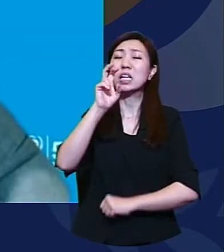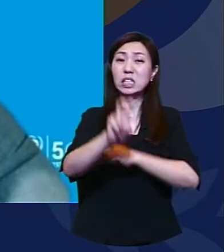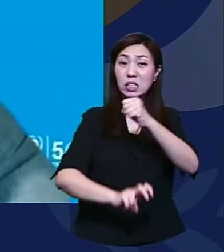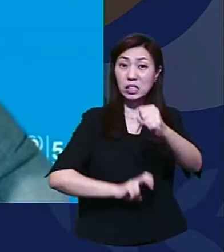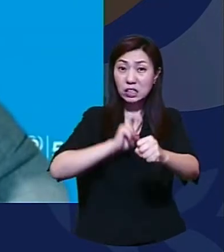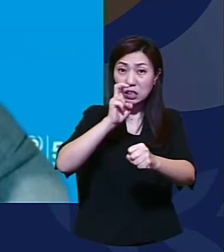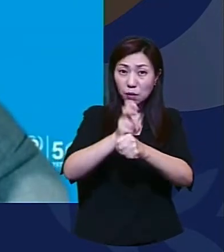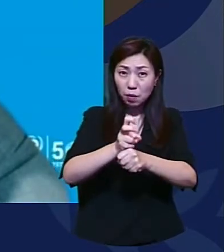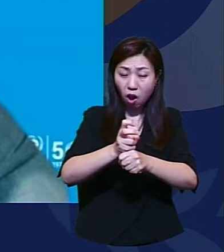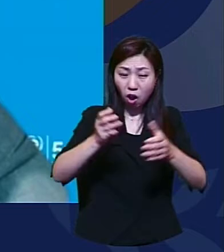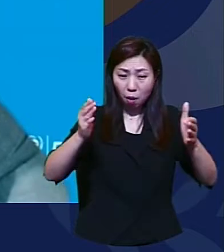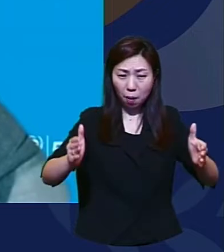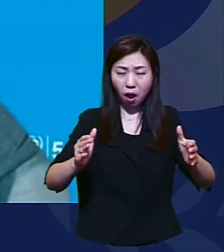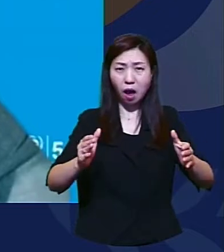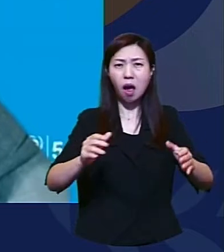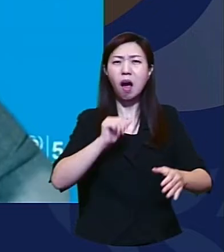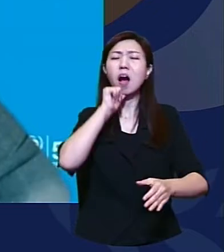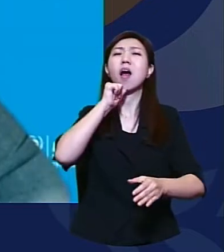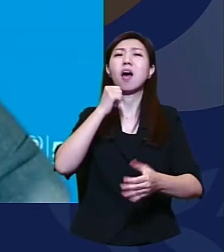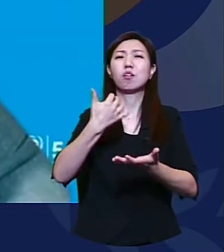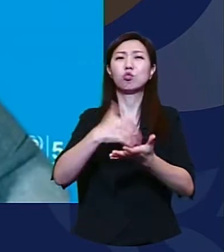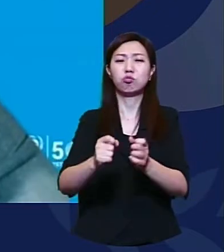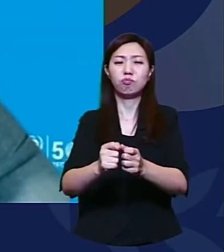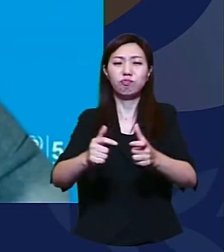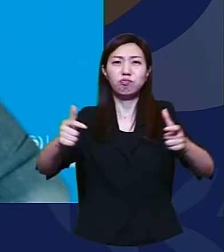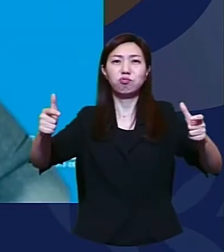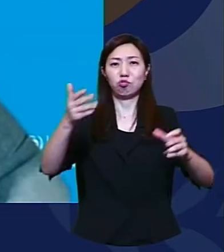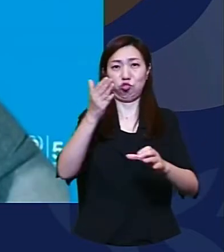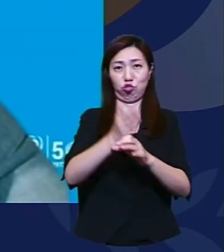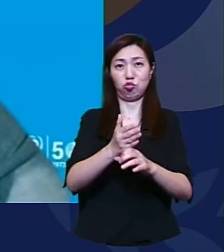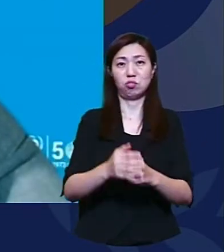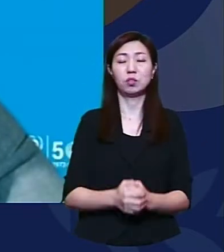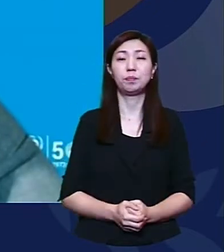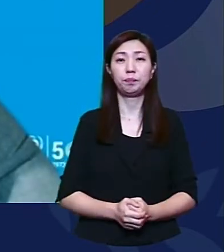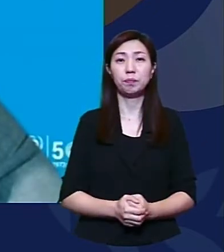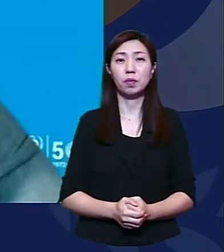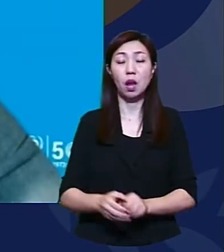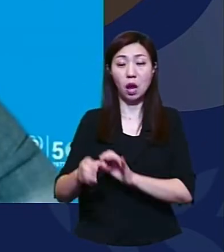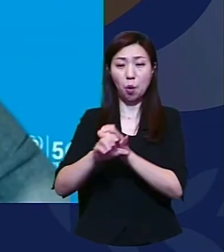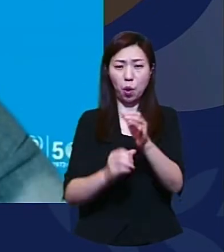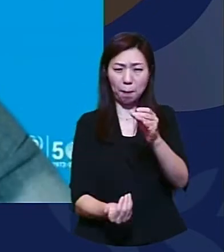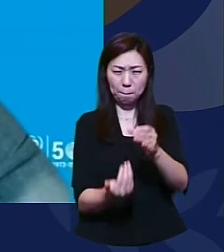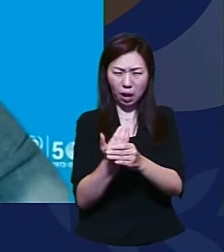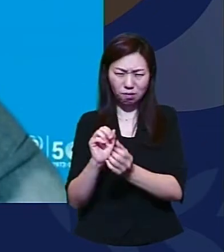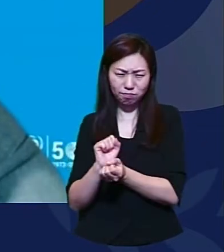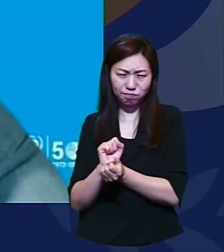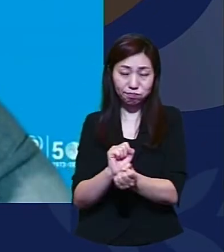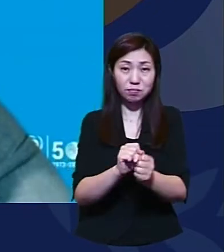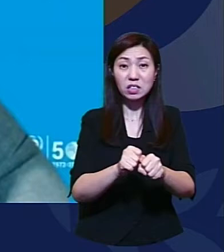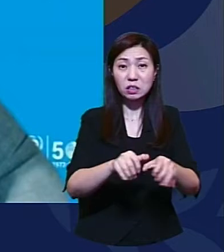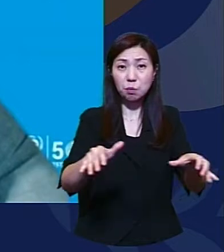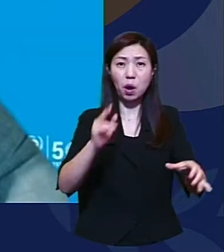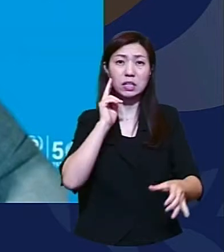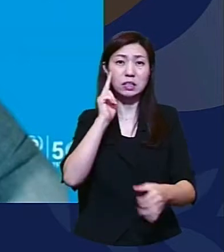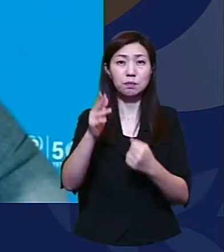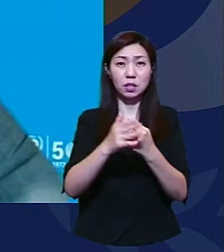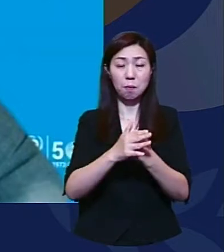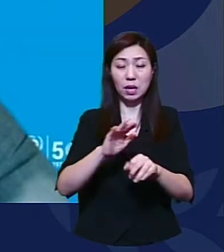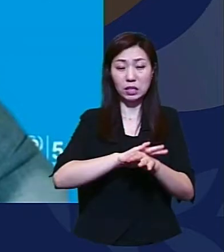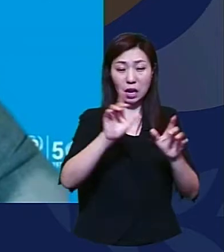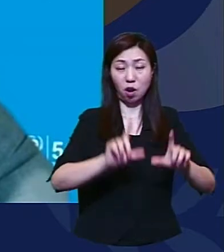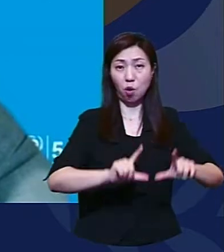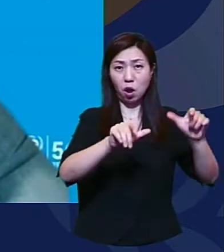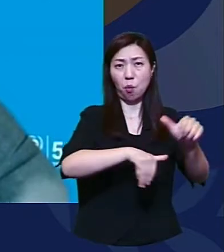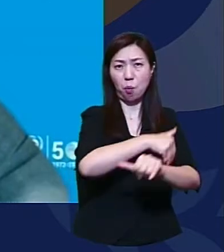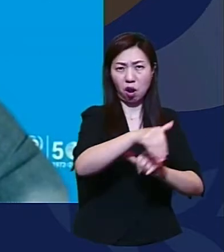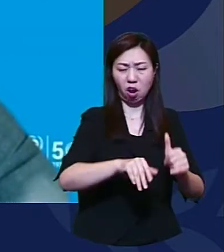than 2 decades. And as bad as the pandemic is, the triple planetary crisis of climate